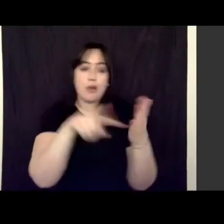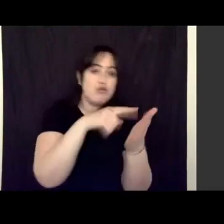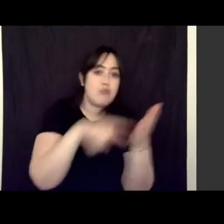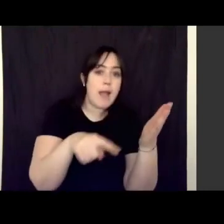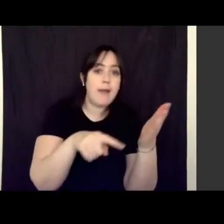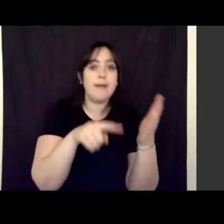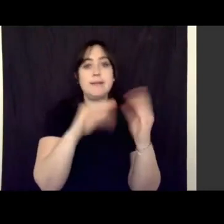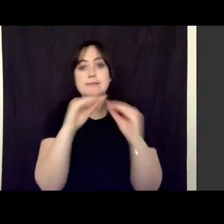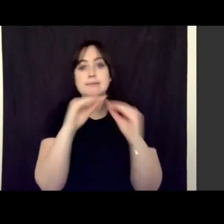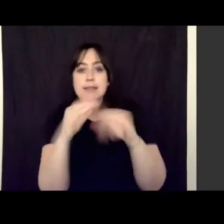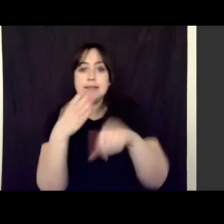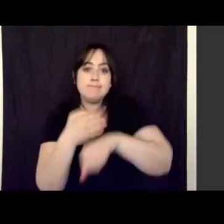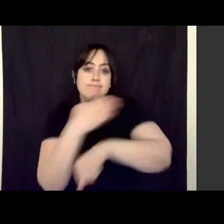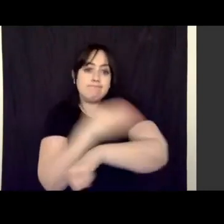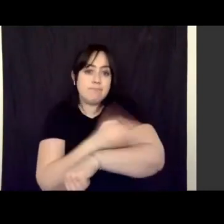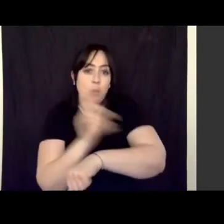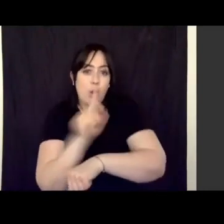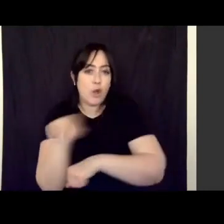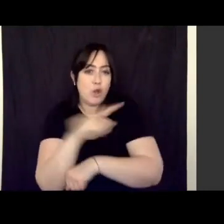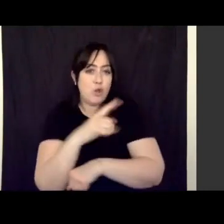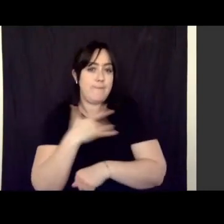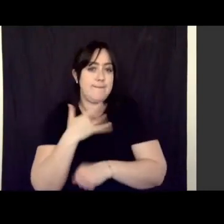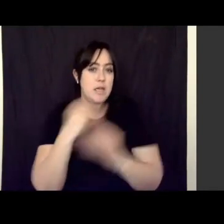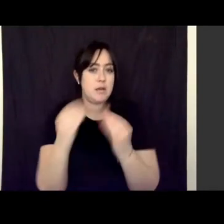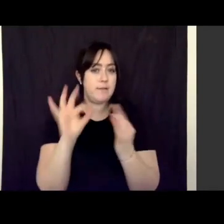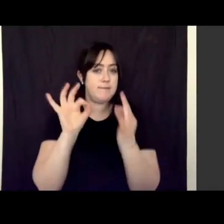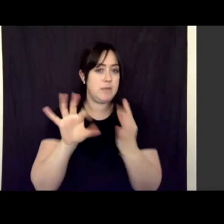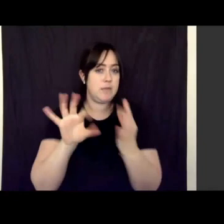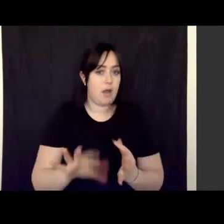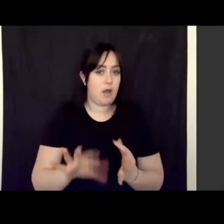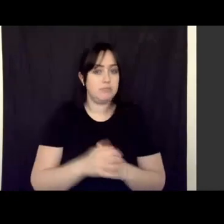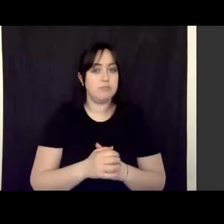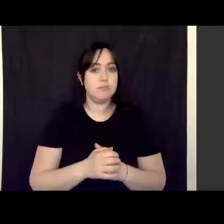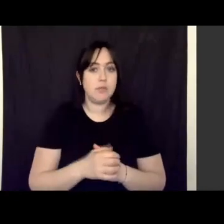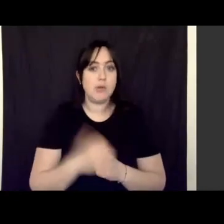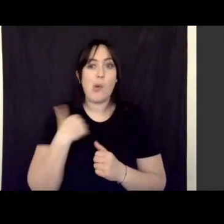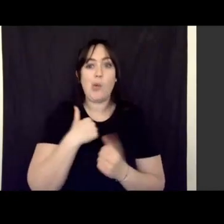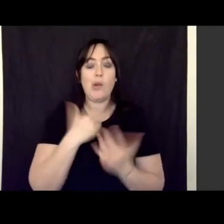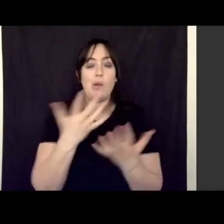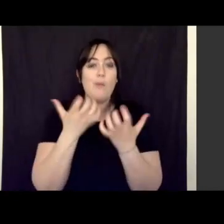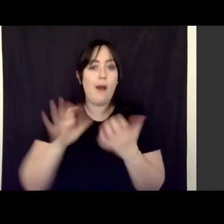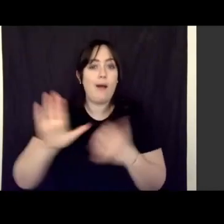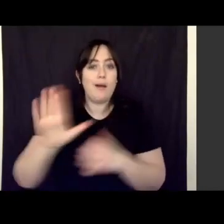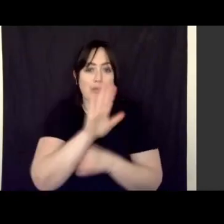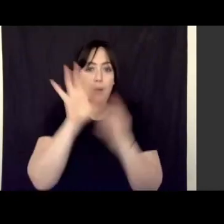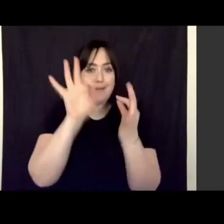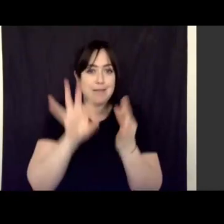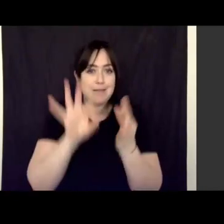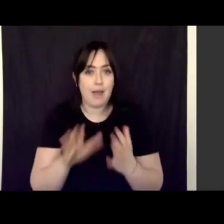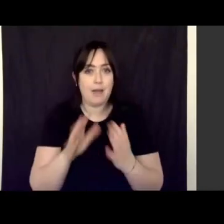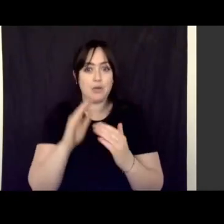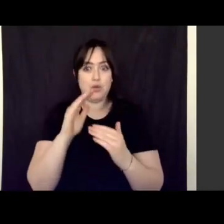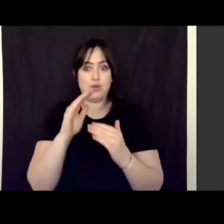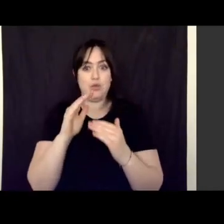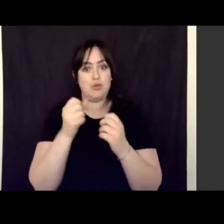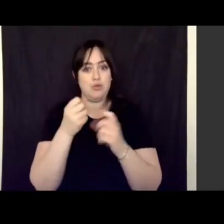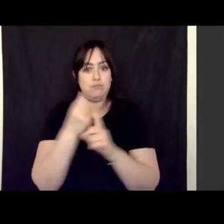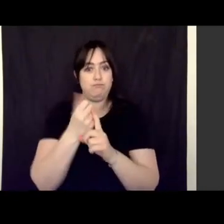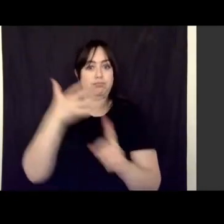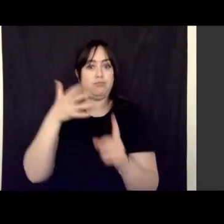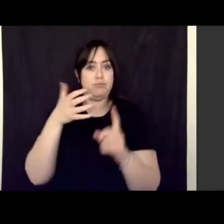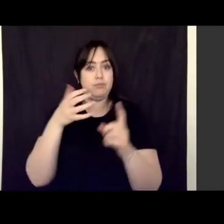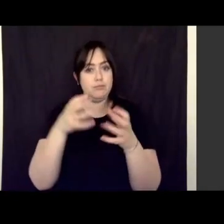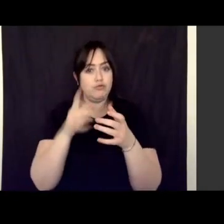your feedback in order to build this decision tree out and to really make it useful for you as partners